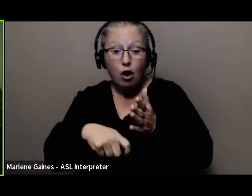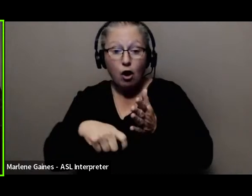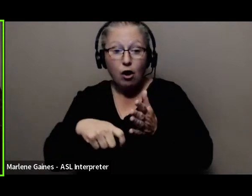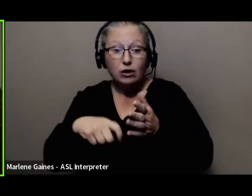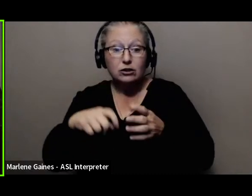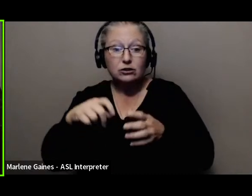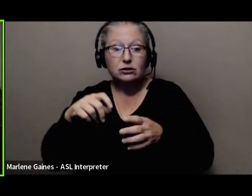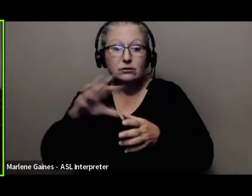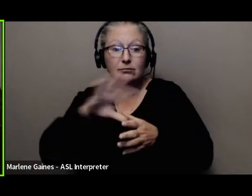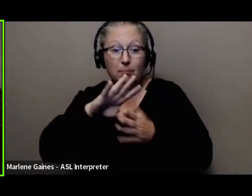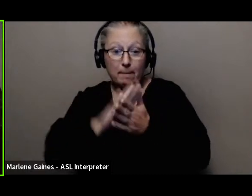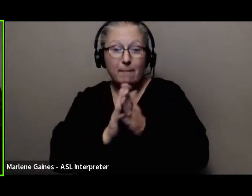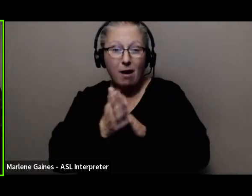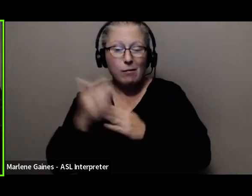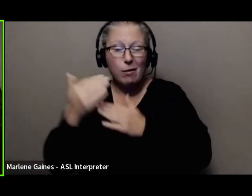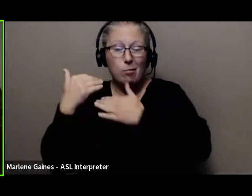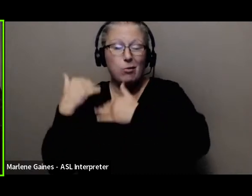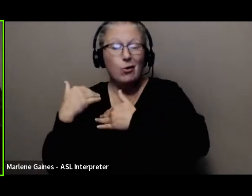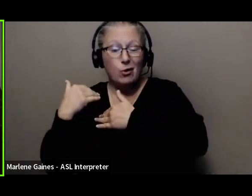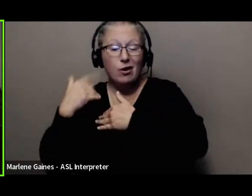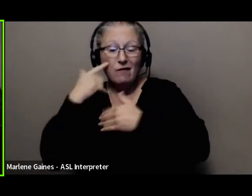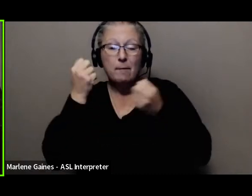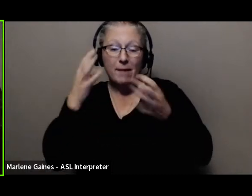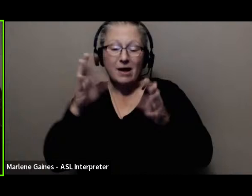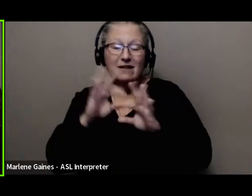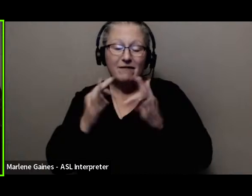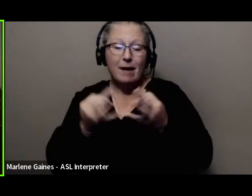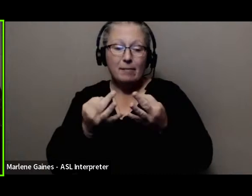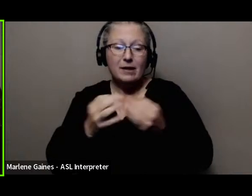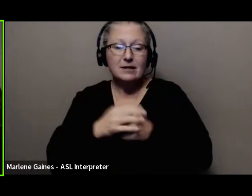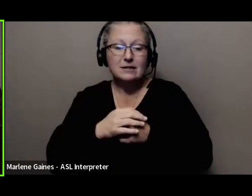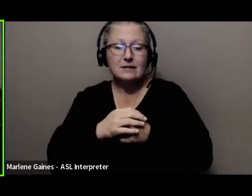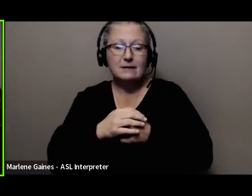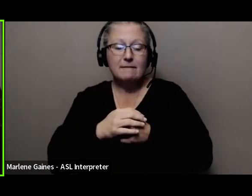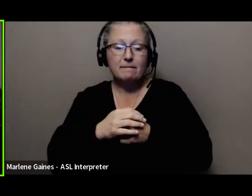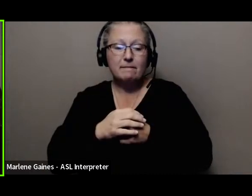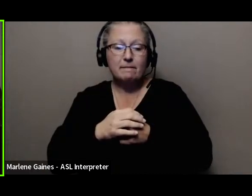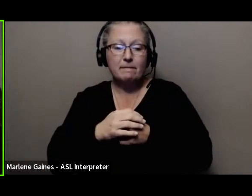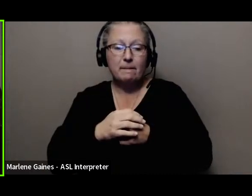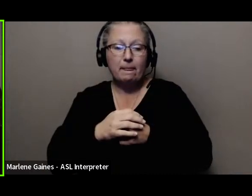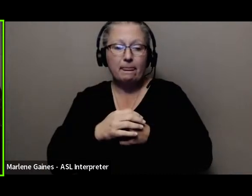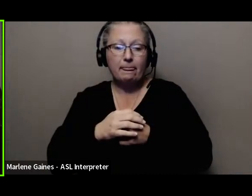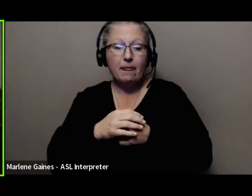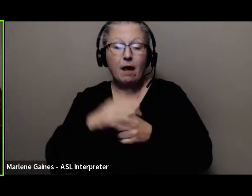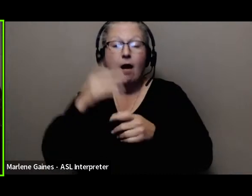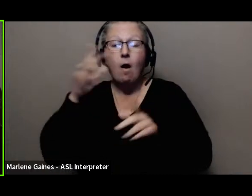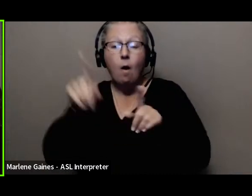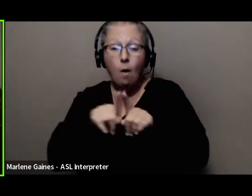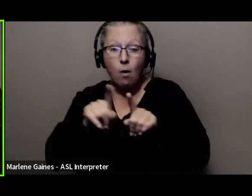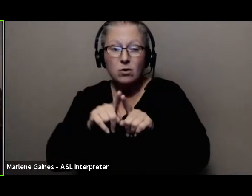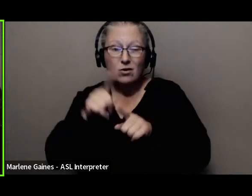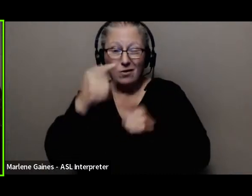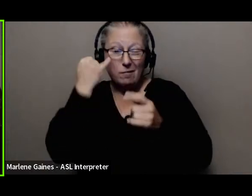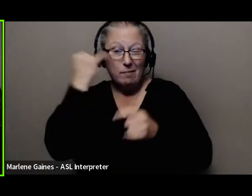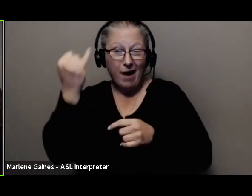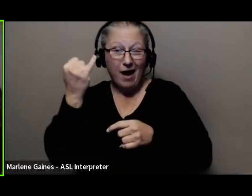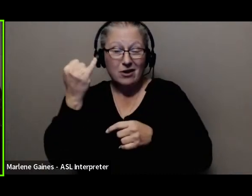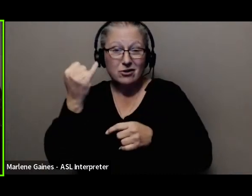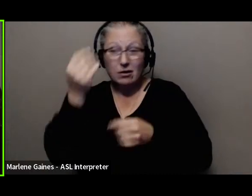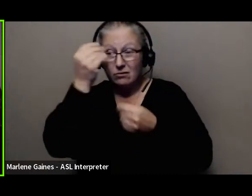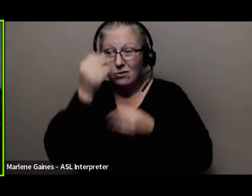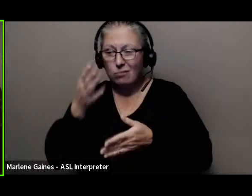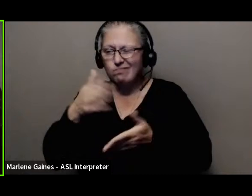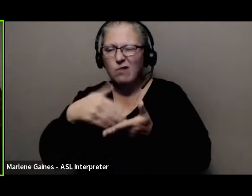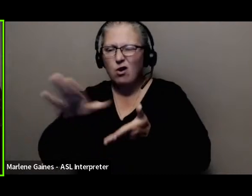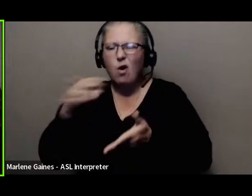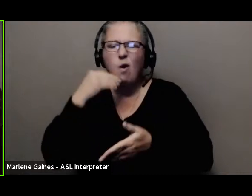can become a burden for many families. On top of that, can you imagine being told to go